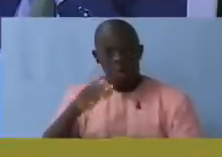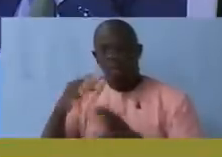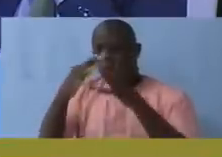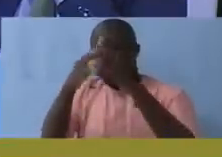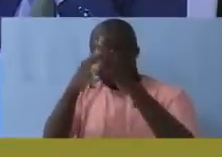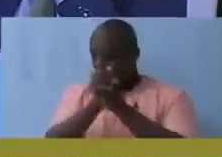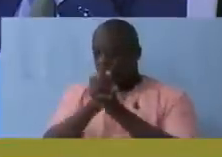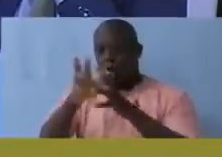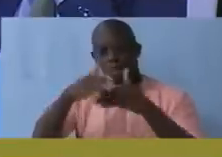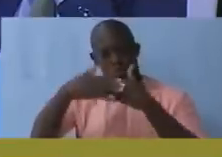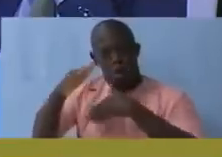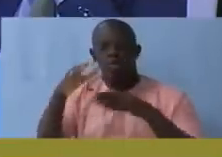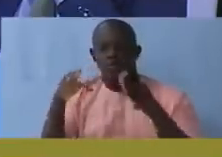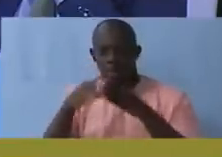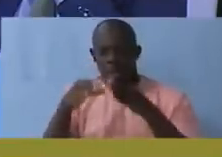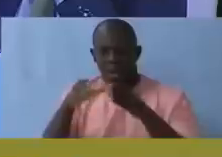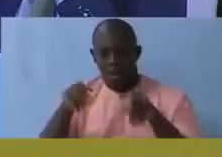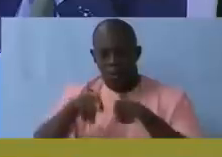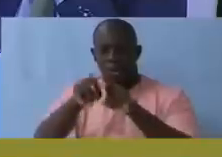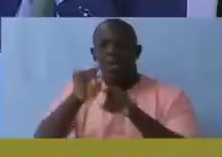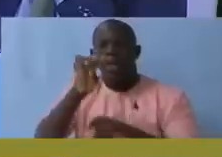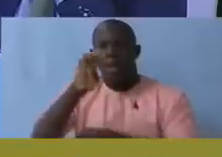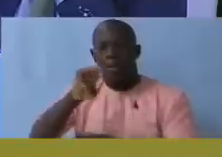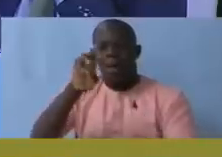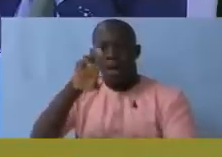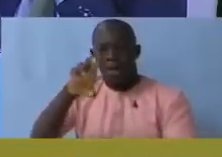So the only facility, the only